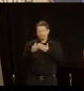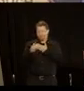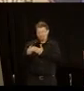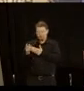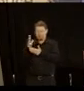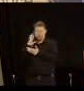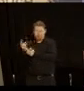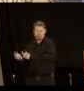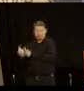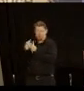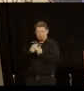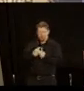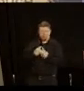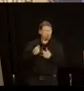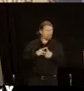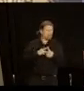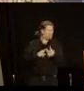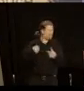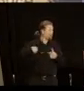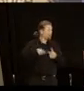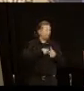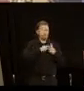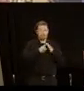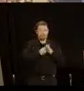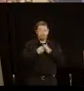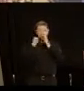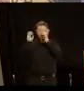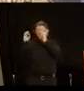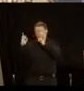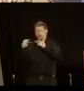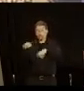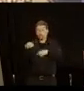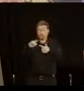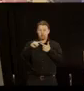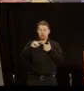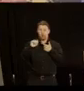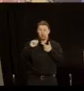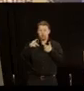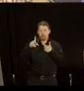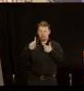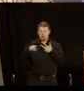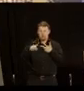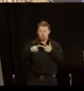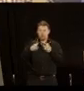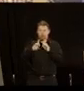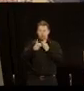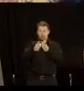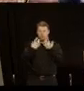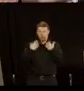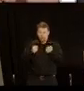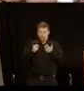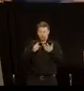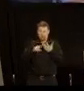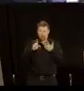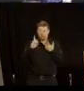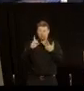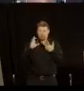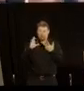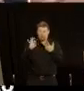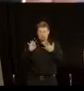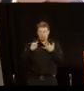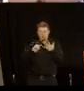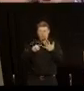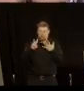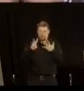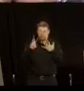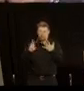we're going to start off Education, APD, Department of Health, Department of Children and Families,